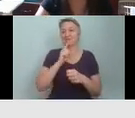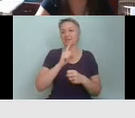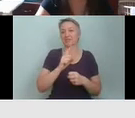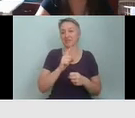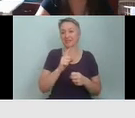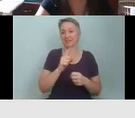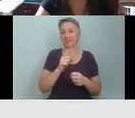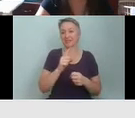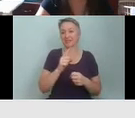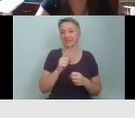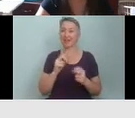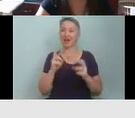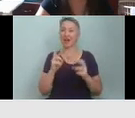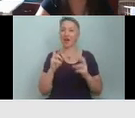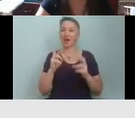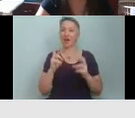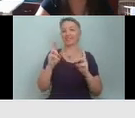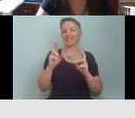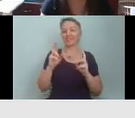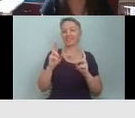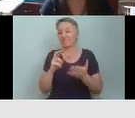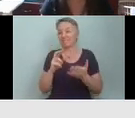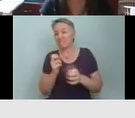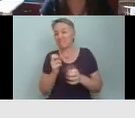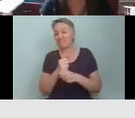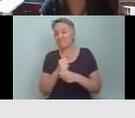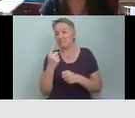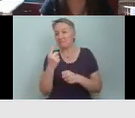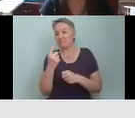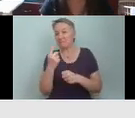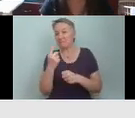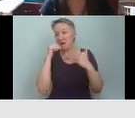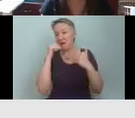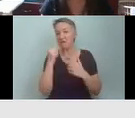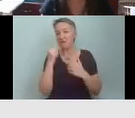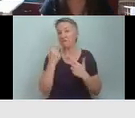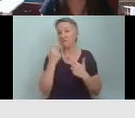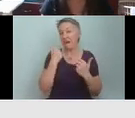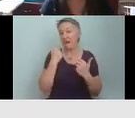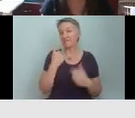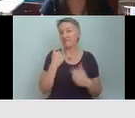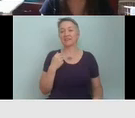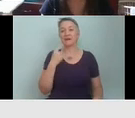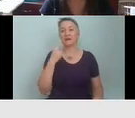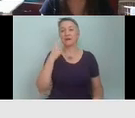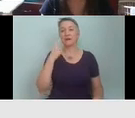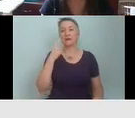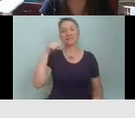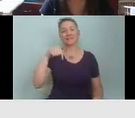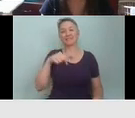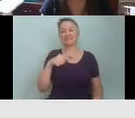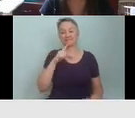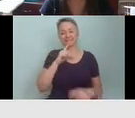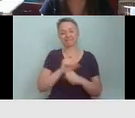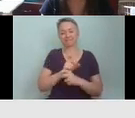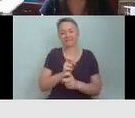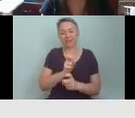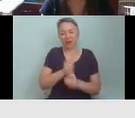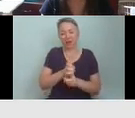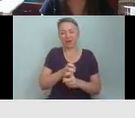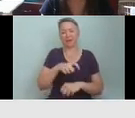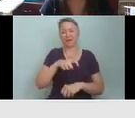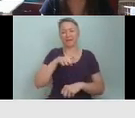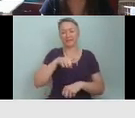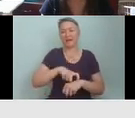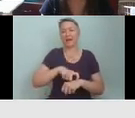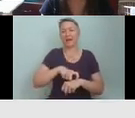that I hopefully put a smile or a laugh on somebody's face, because this has been a very difficult time in the